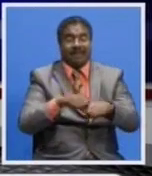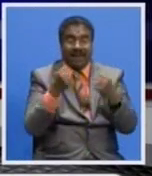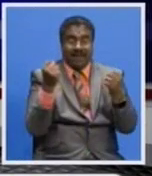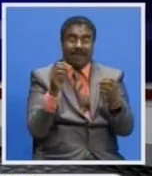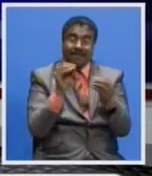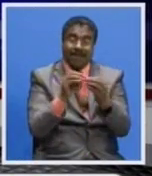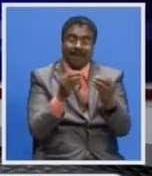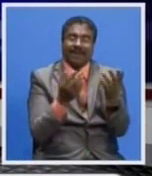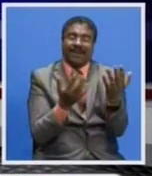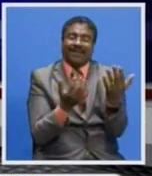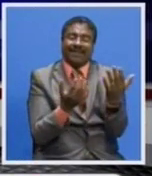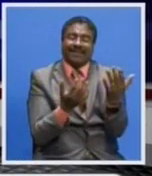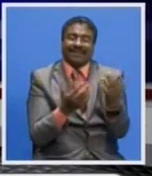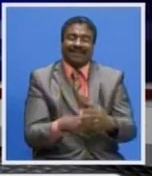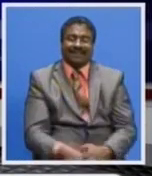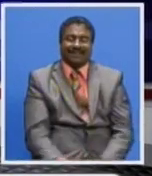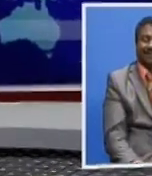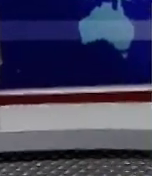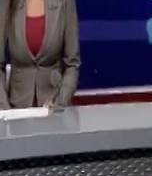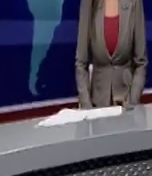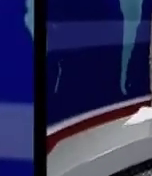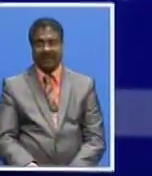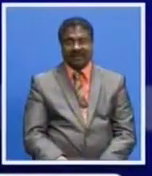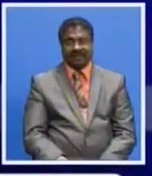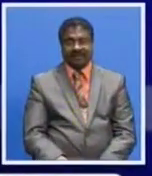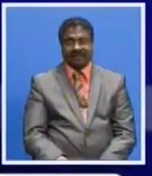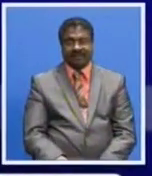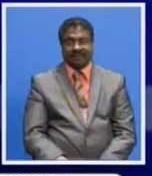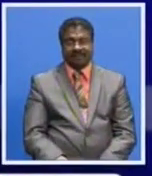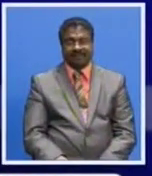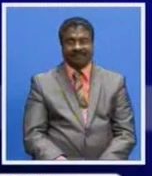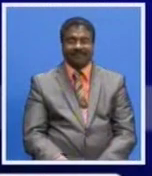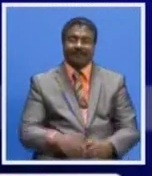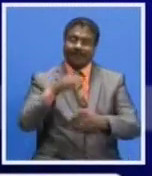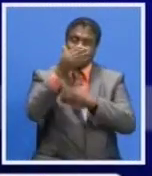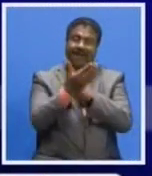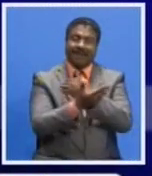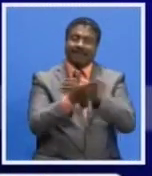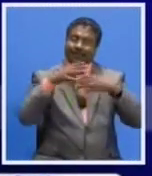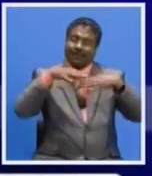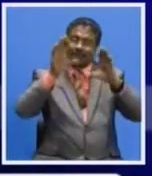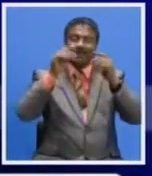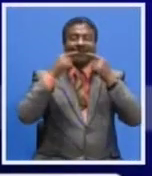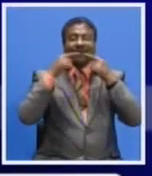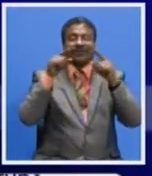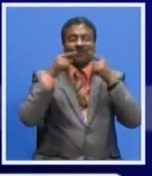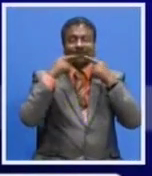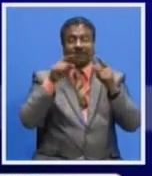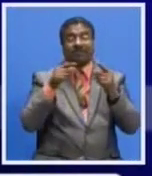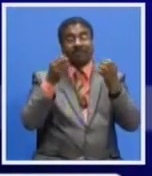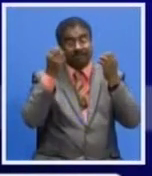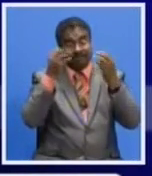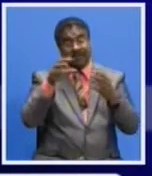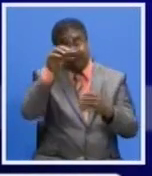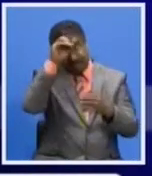for a commercial break, but do stay tuned as we have more news still to come. We'll come back. We continue with the news. Dozens of